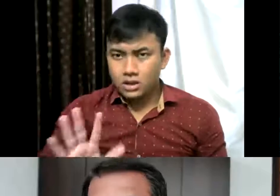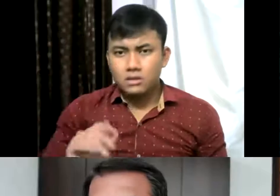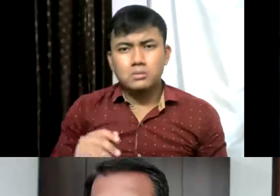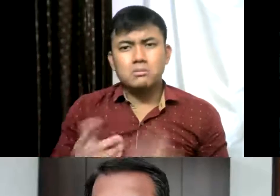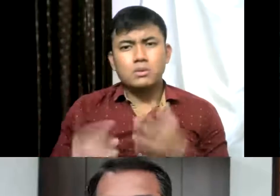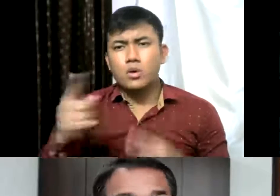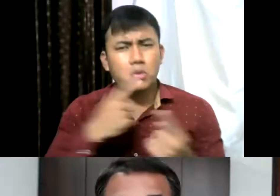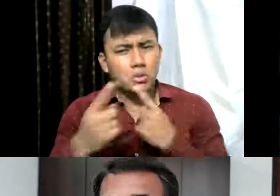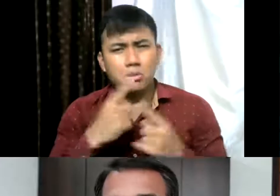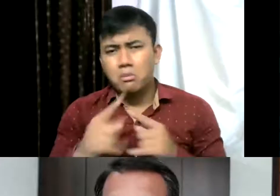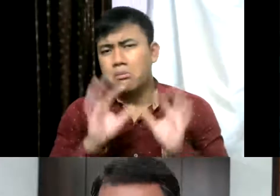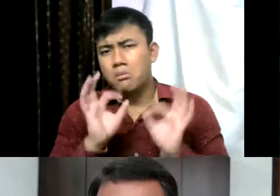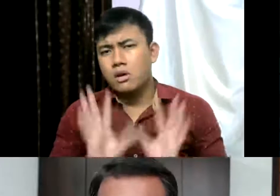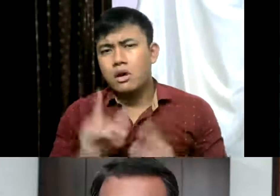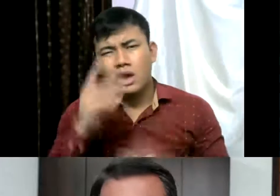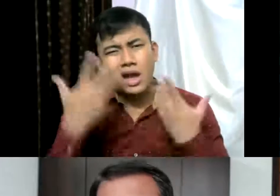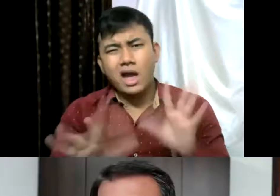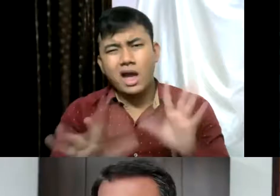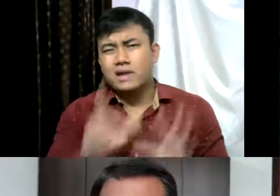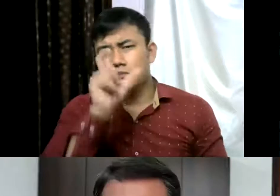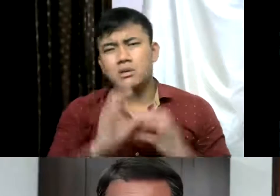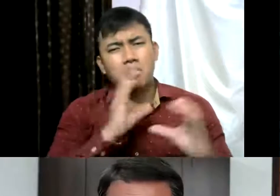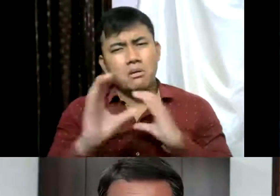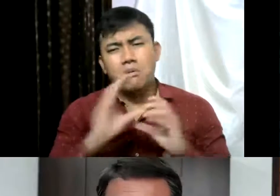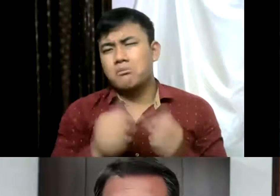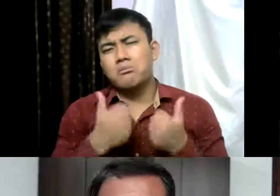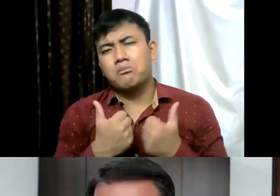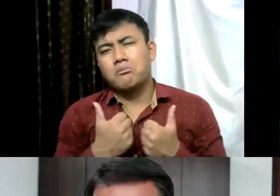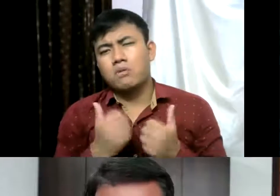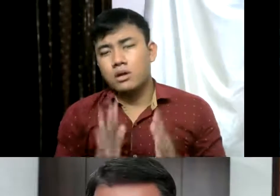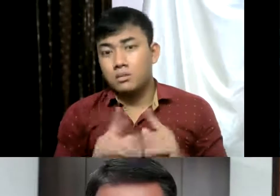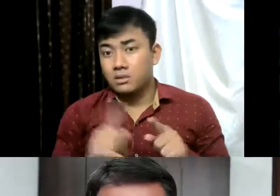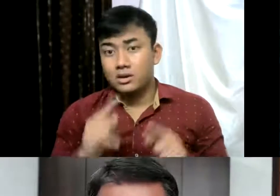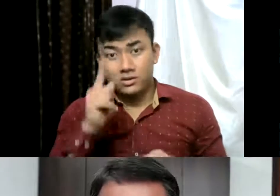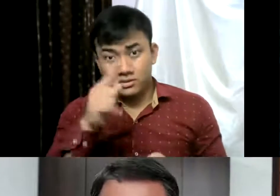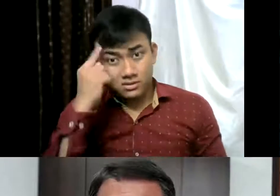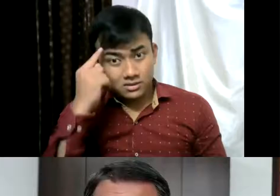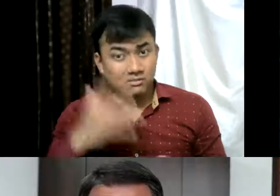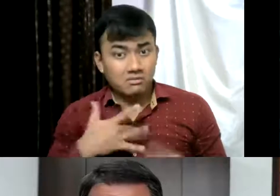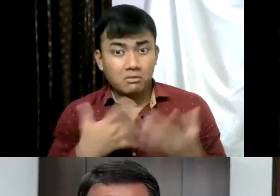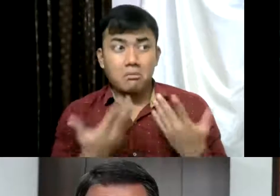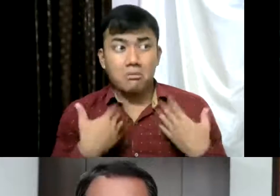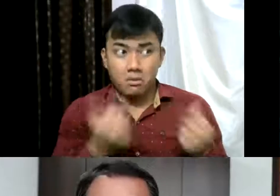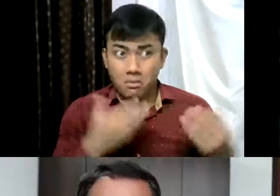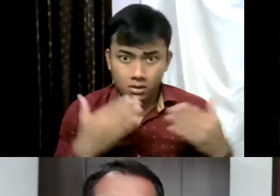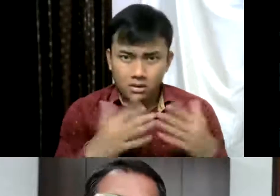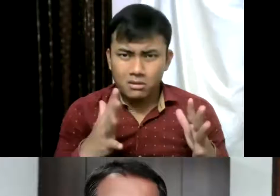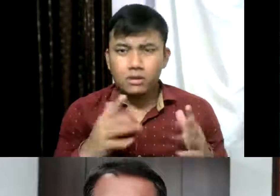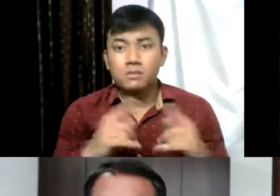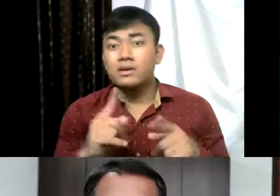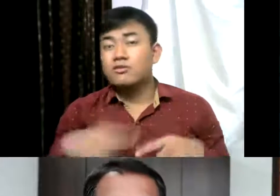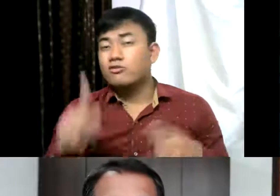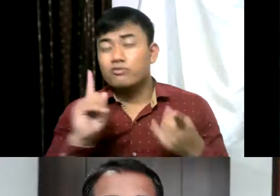a conversation with anybody, anywhere, with probably no intention of meeting ever at all. But the step one